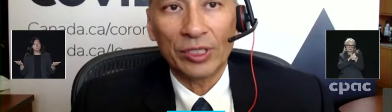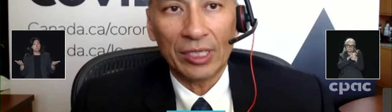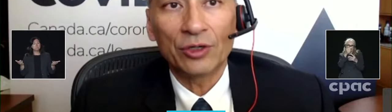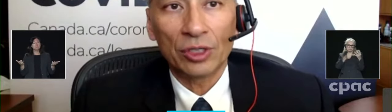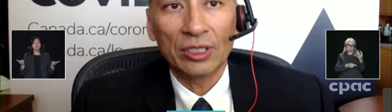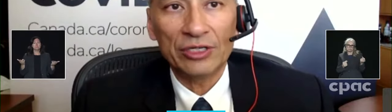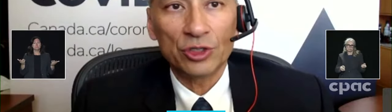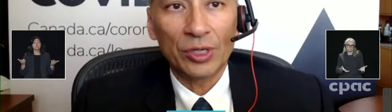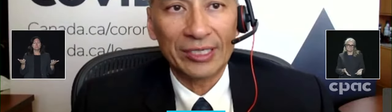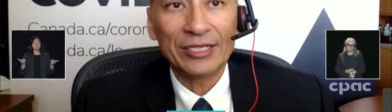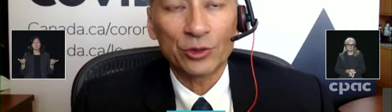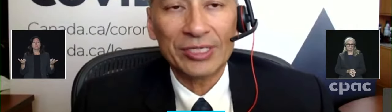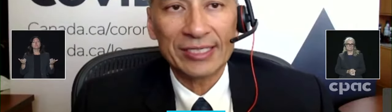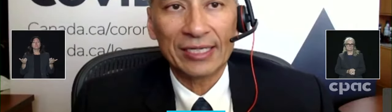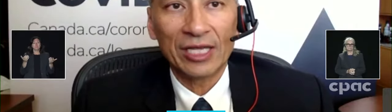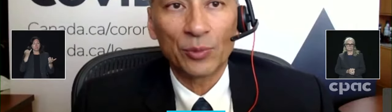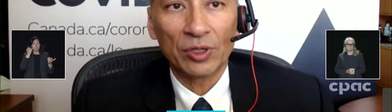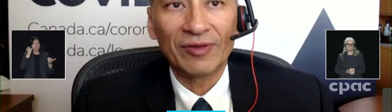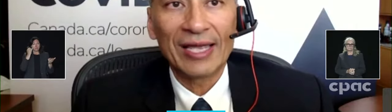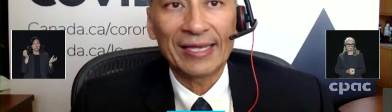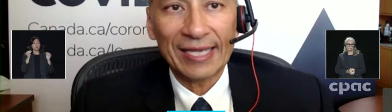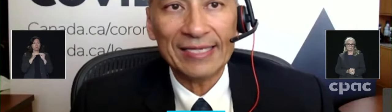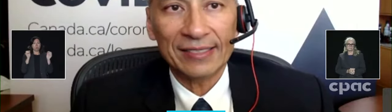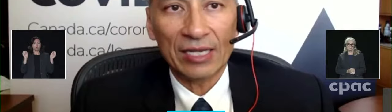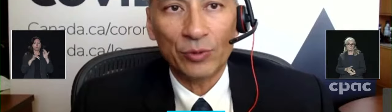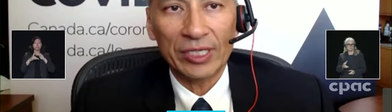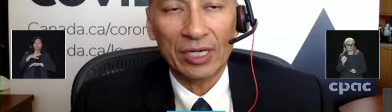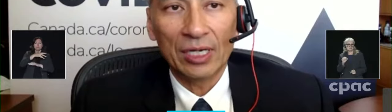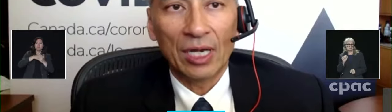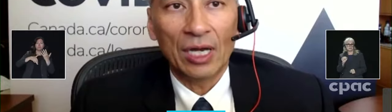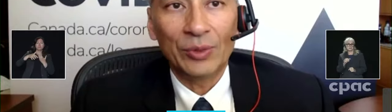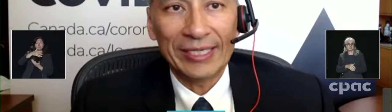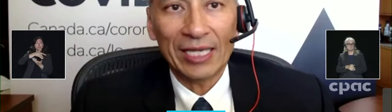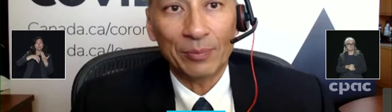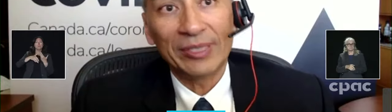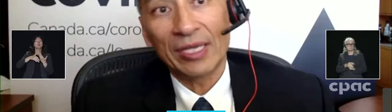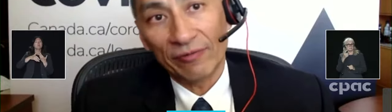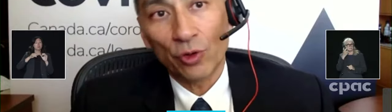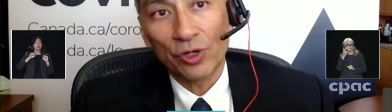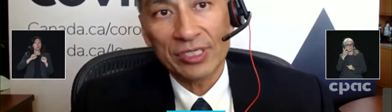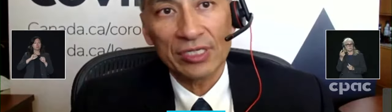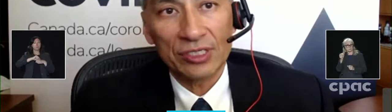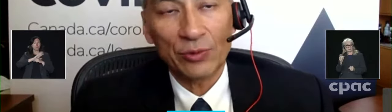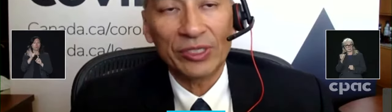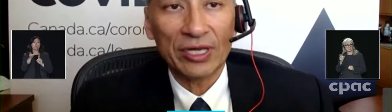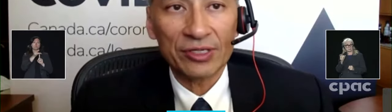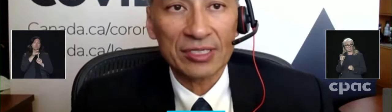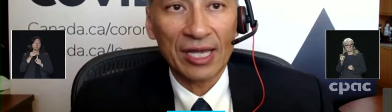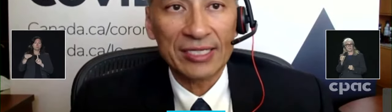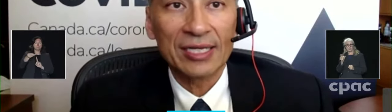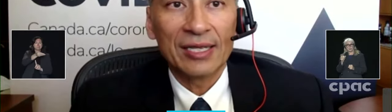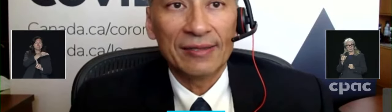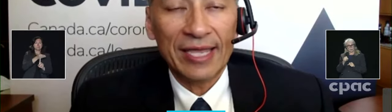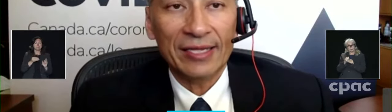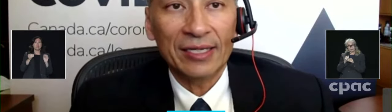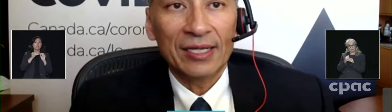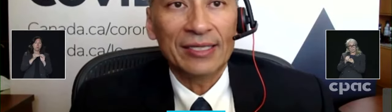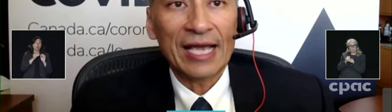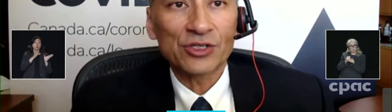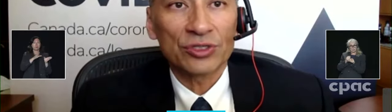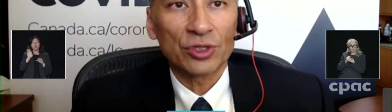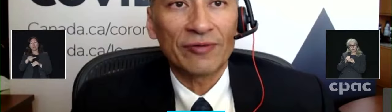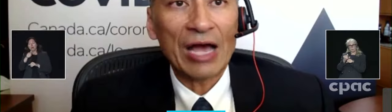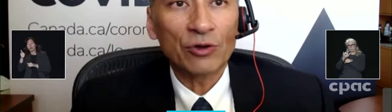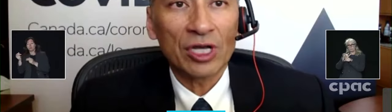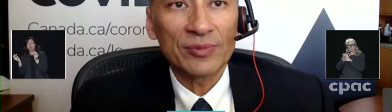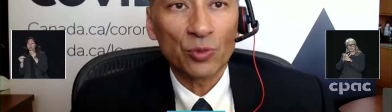see that, quote, it could lead to an increase in the number of cases that we get. But then, of course, as you say with the other slides, then